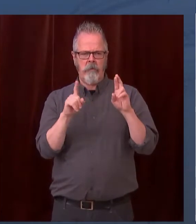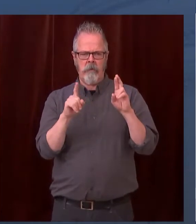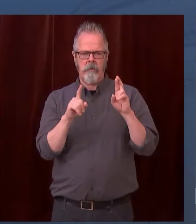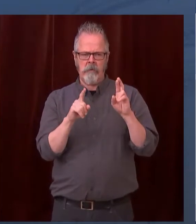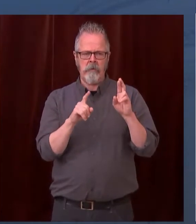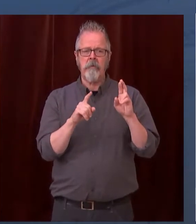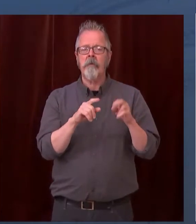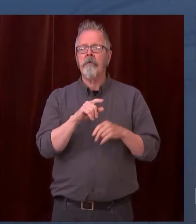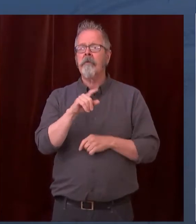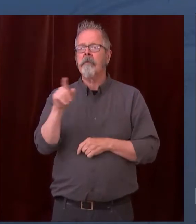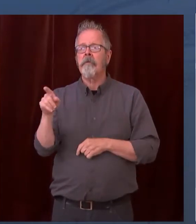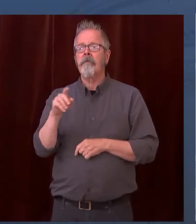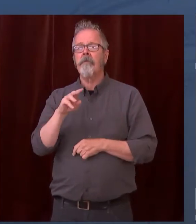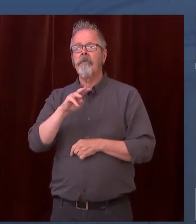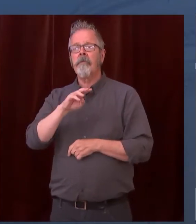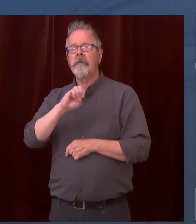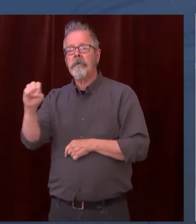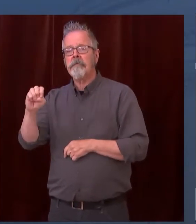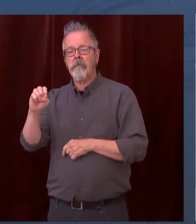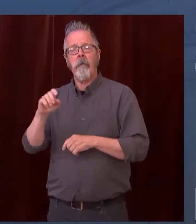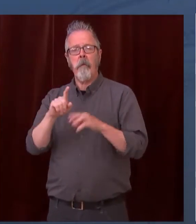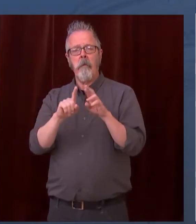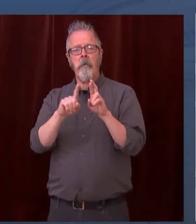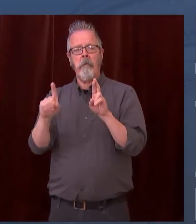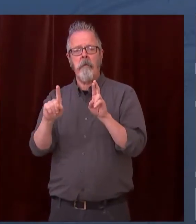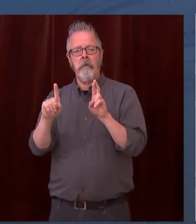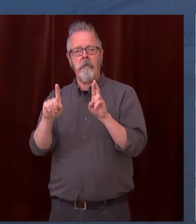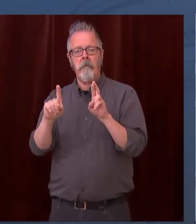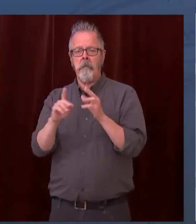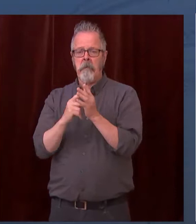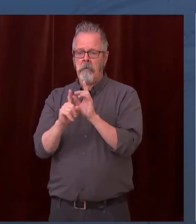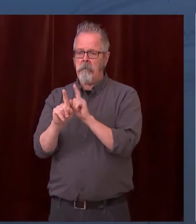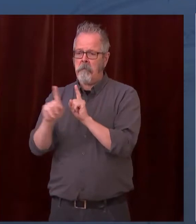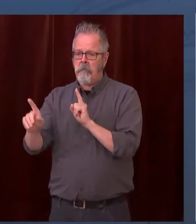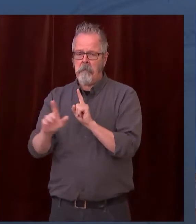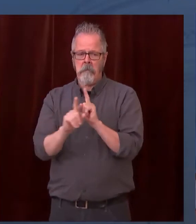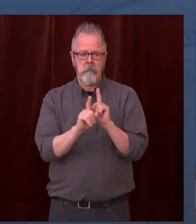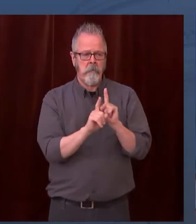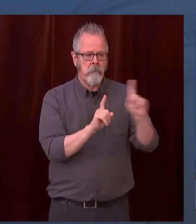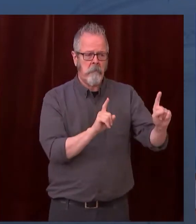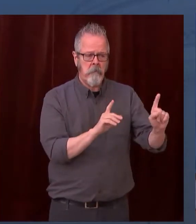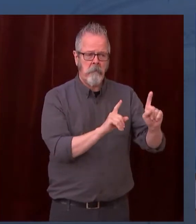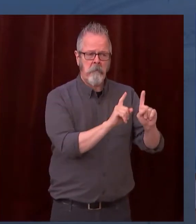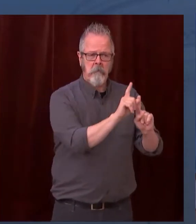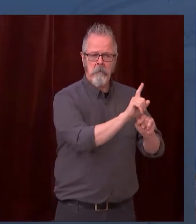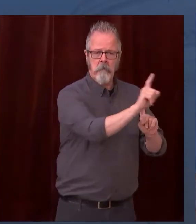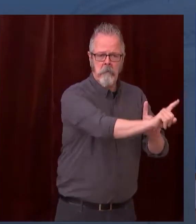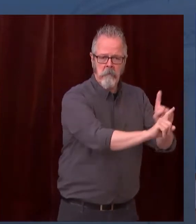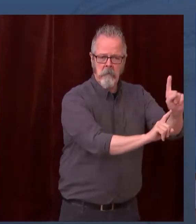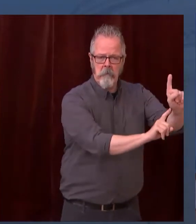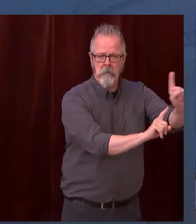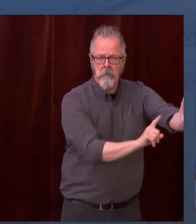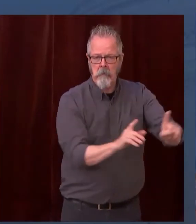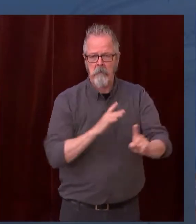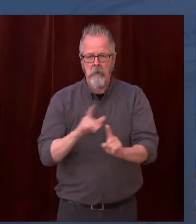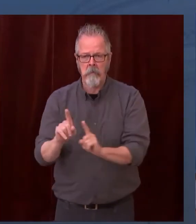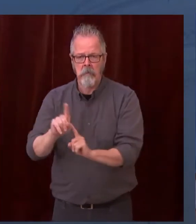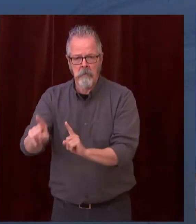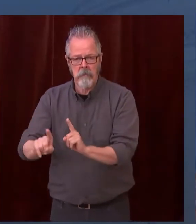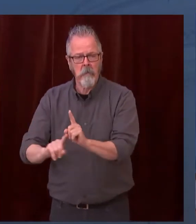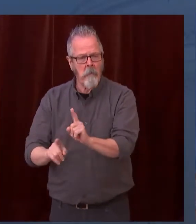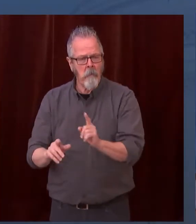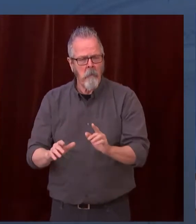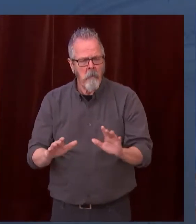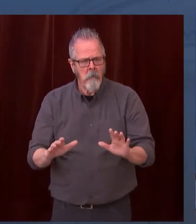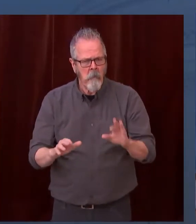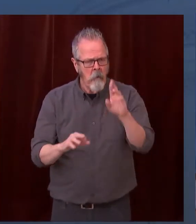the number of infections goes down over time. But if the number is above 1, the number of people who are infected goes